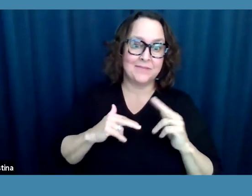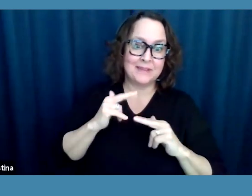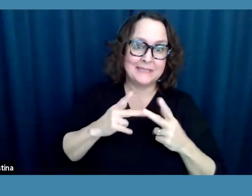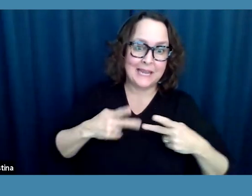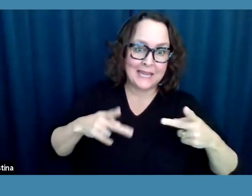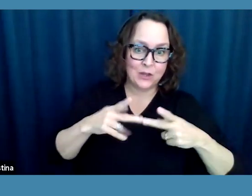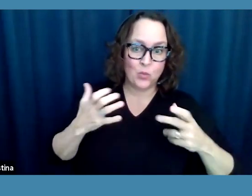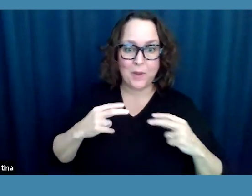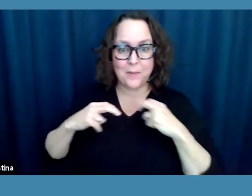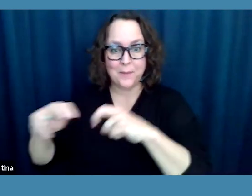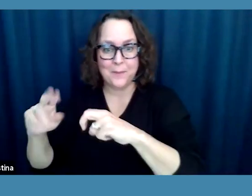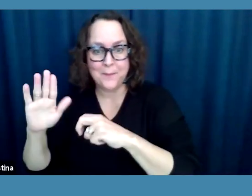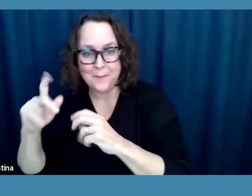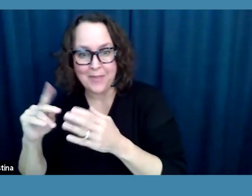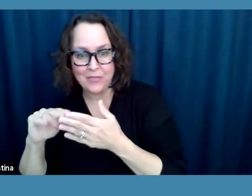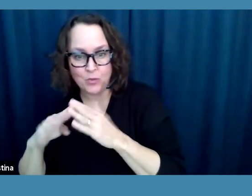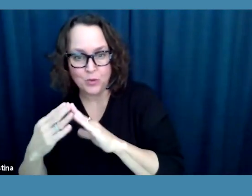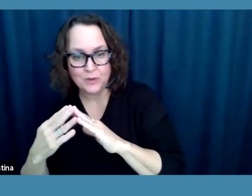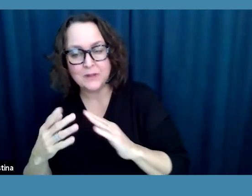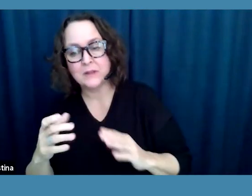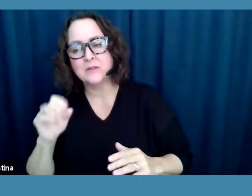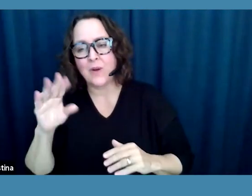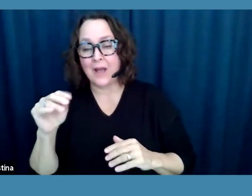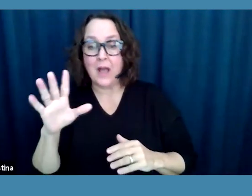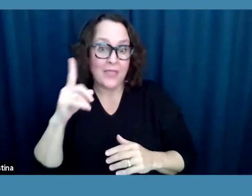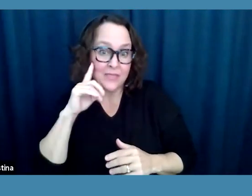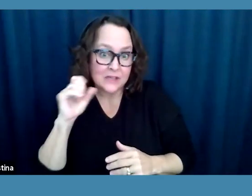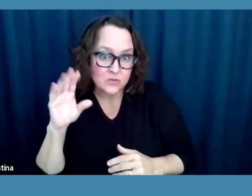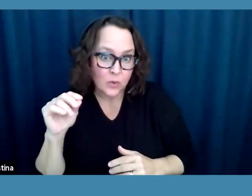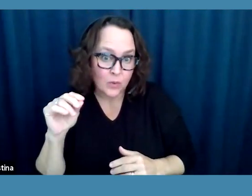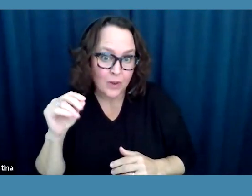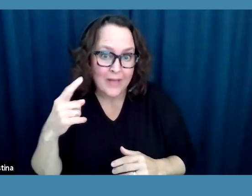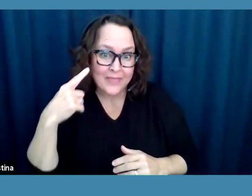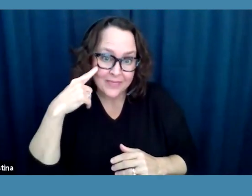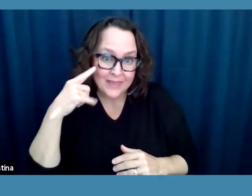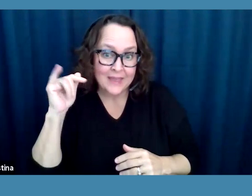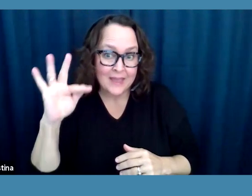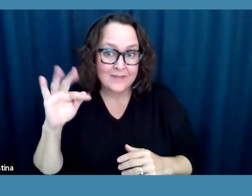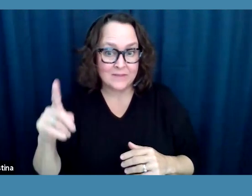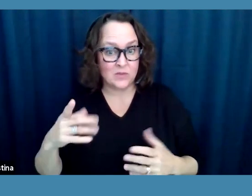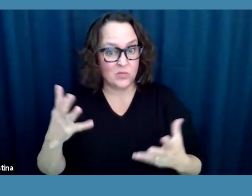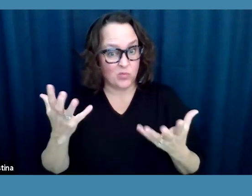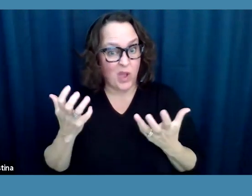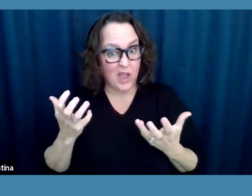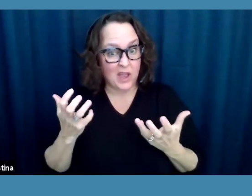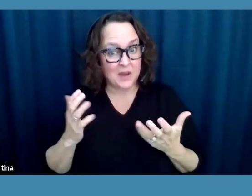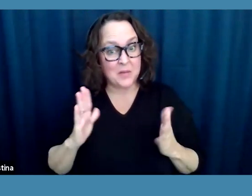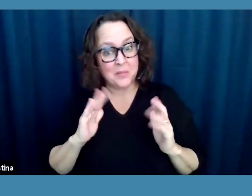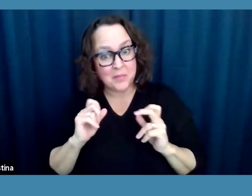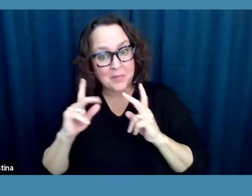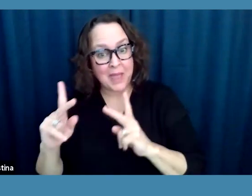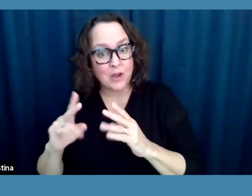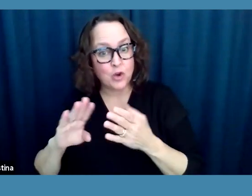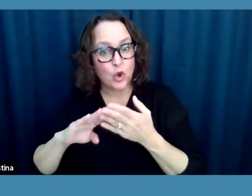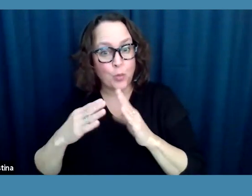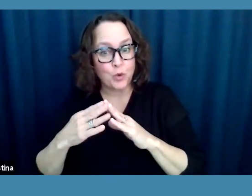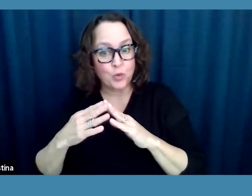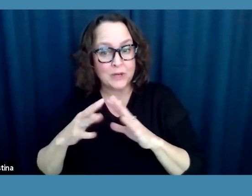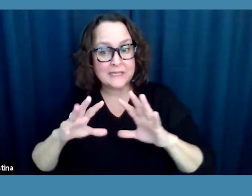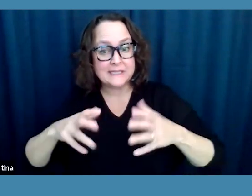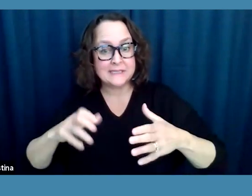back into the community. So I think that if she wishes to return back to a community